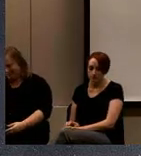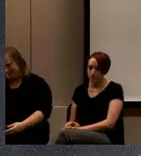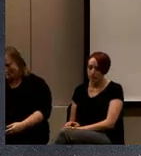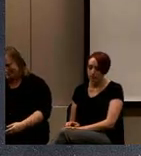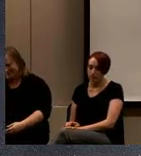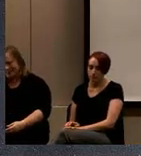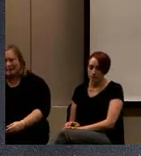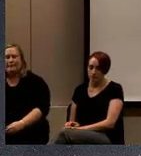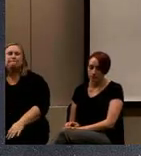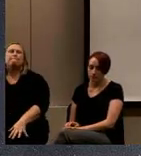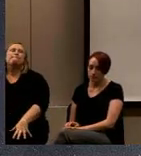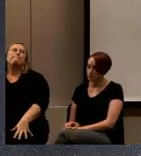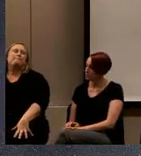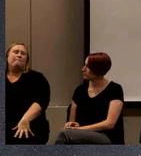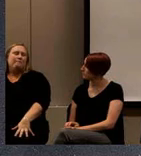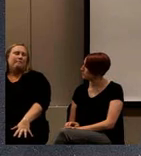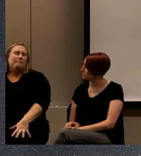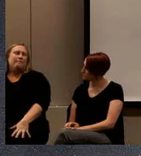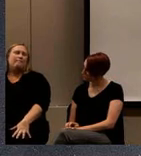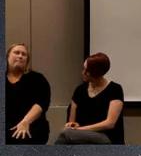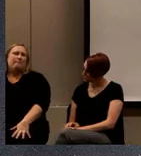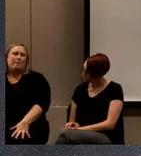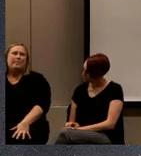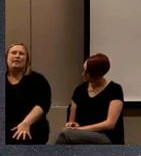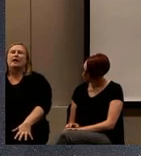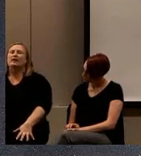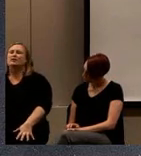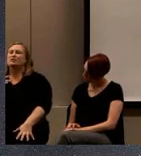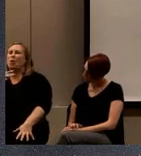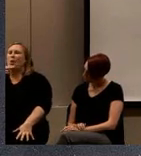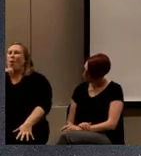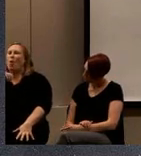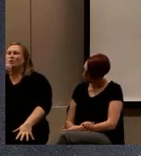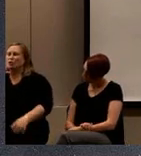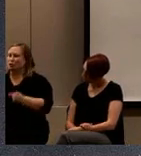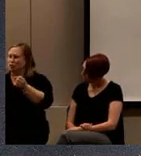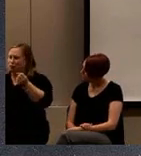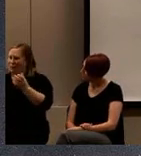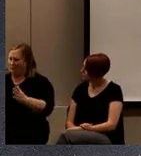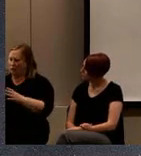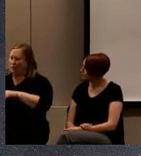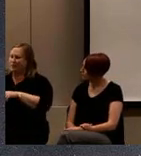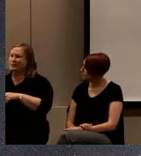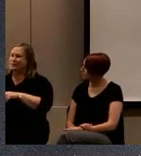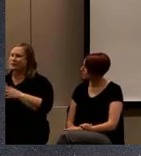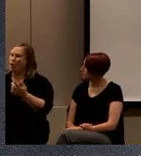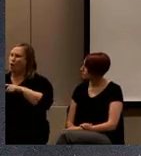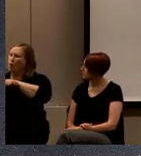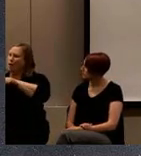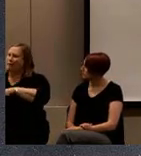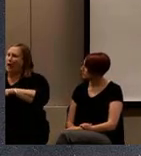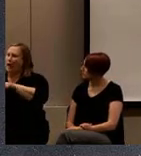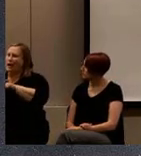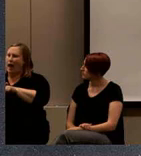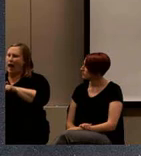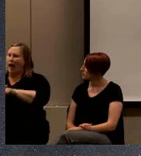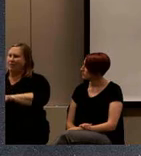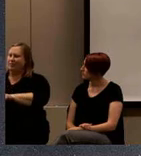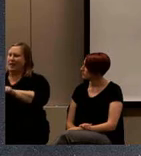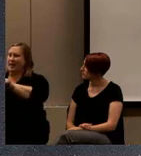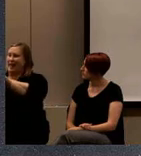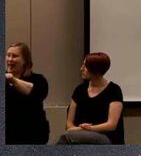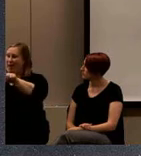doing. So we see that older drivers have an over-reliance on the rear backup